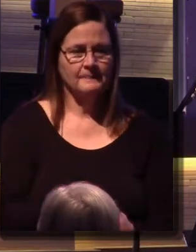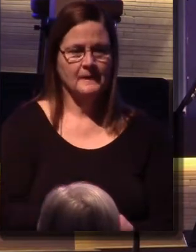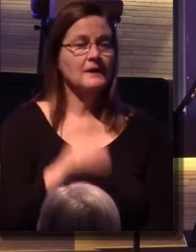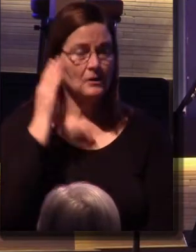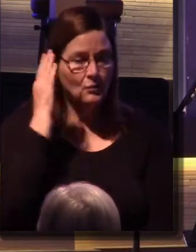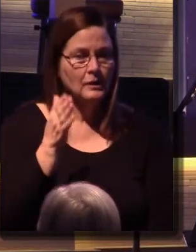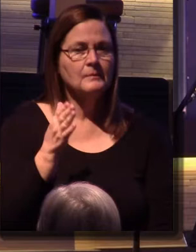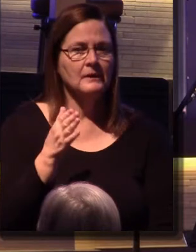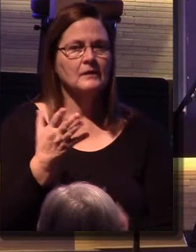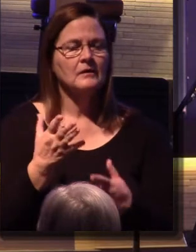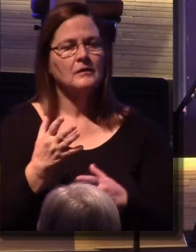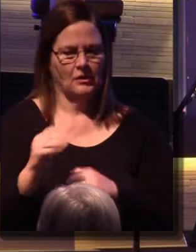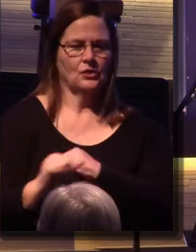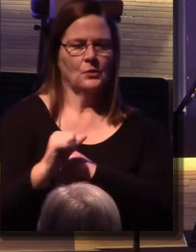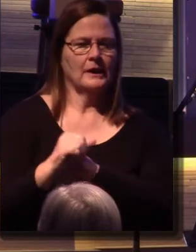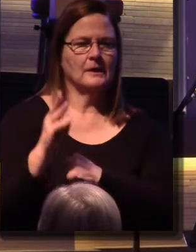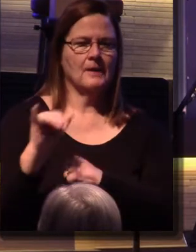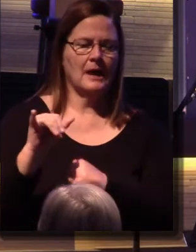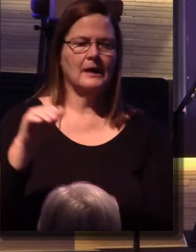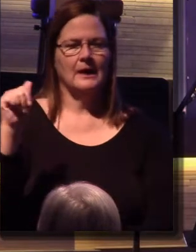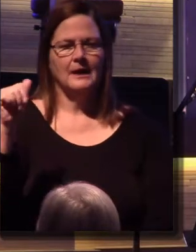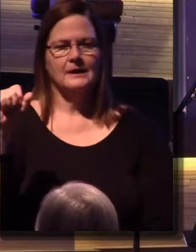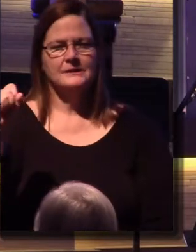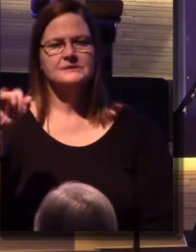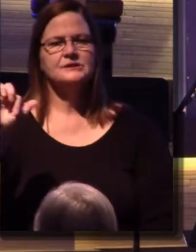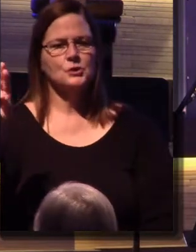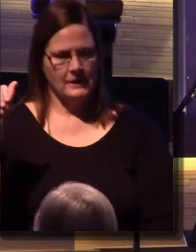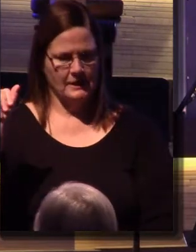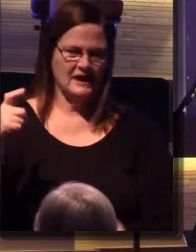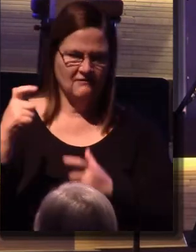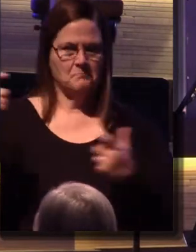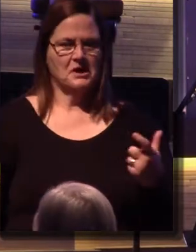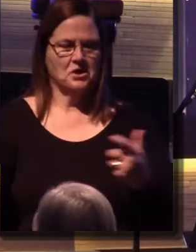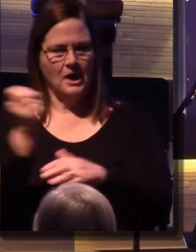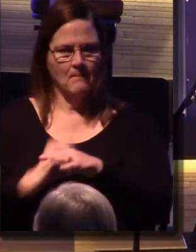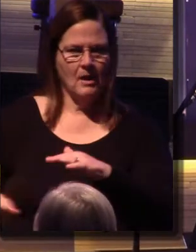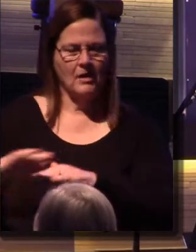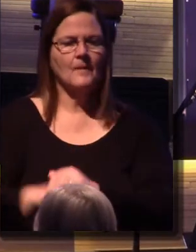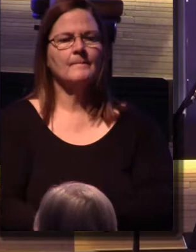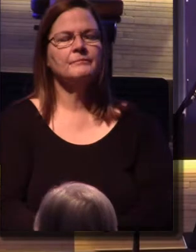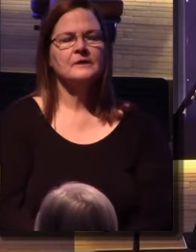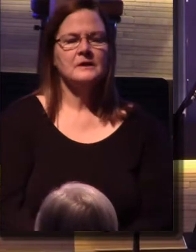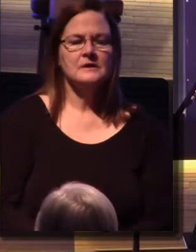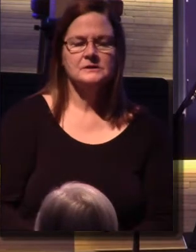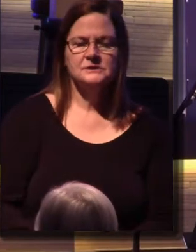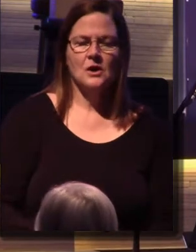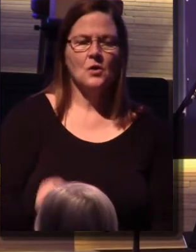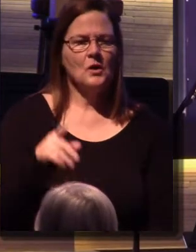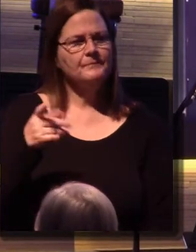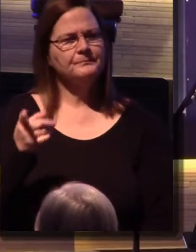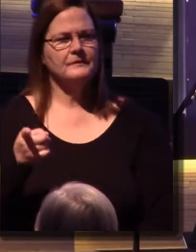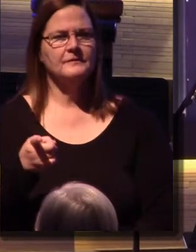by Assyria, an even bigger empire. And so Ahaz is confronted with the need to